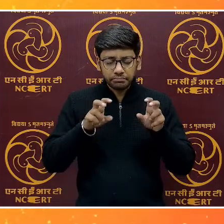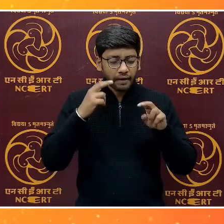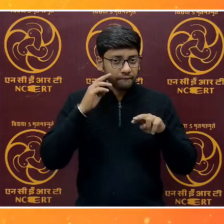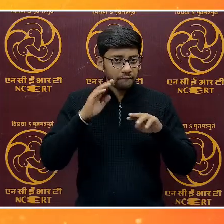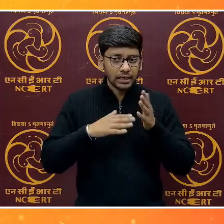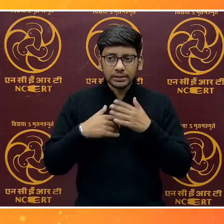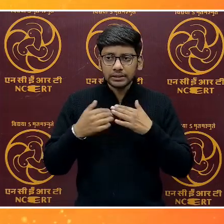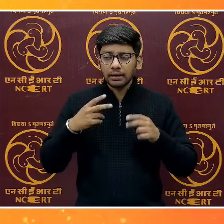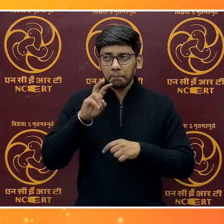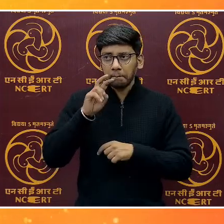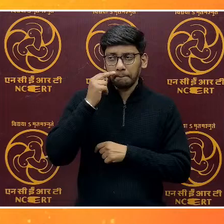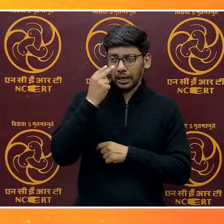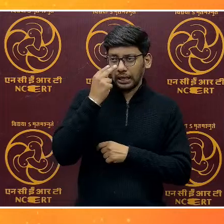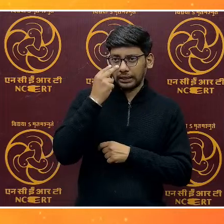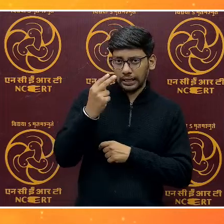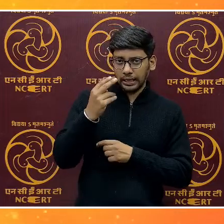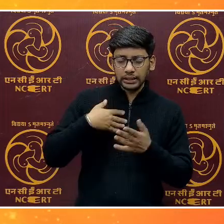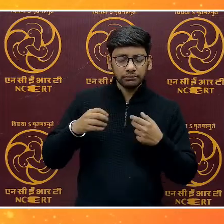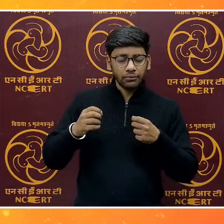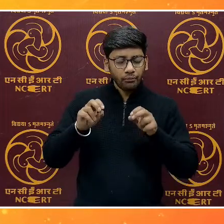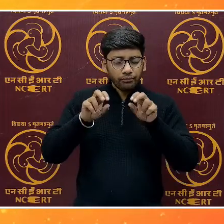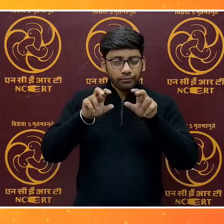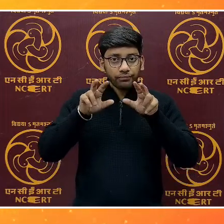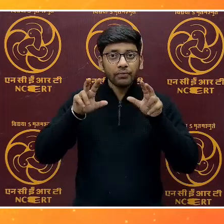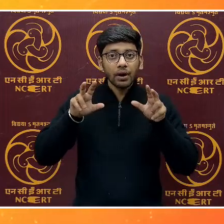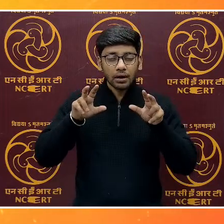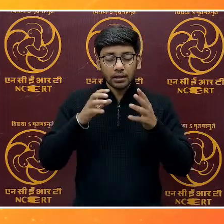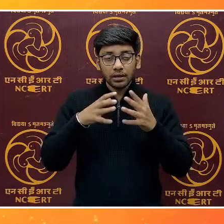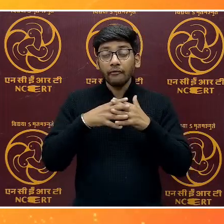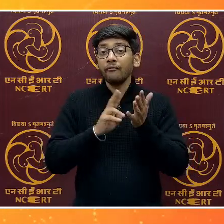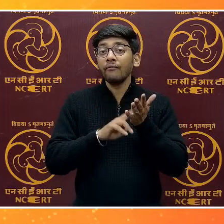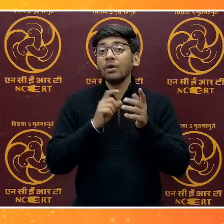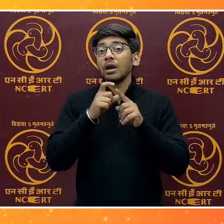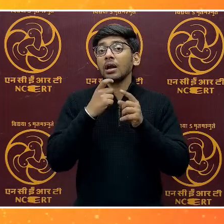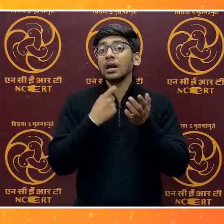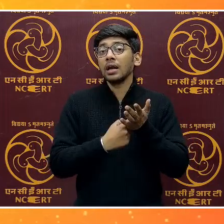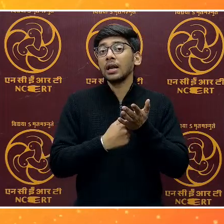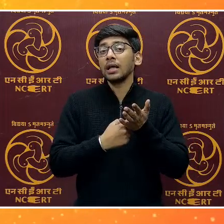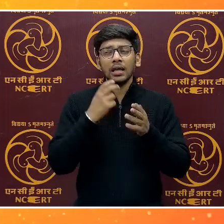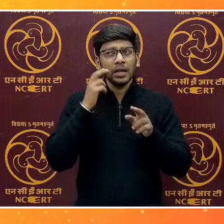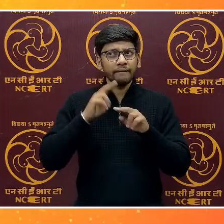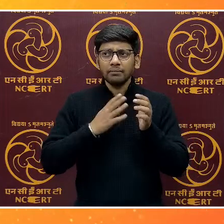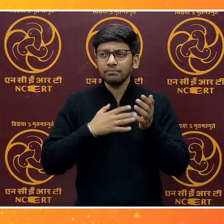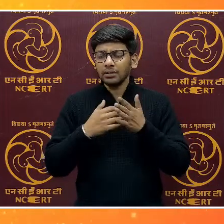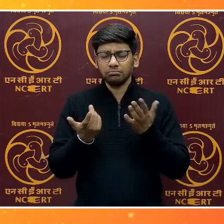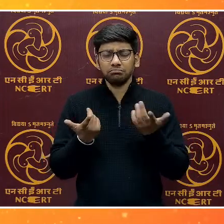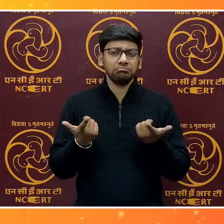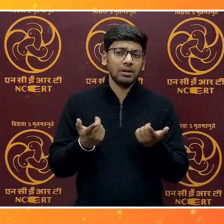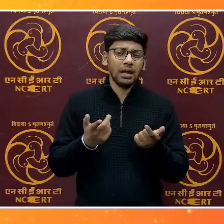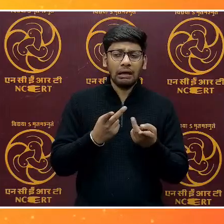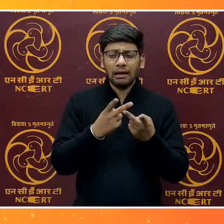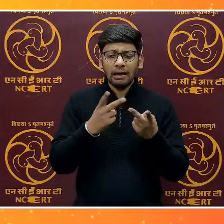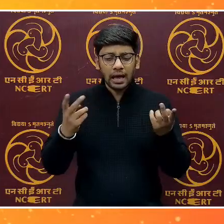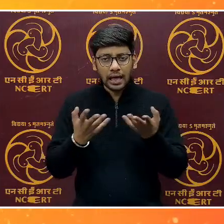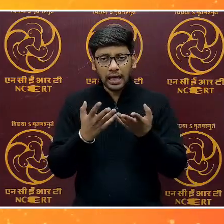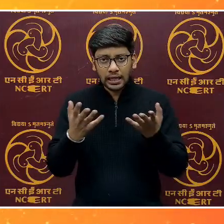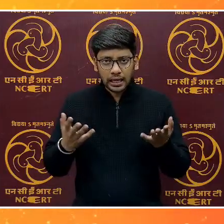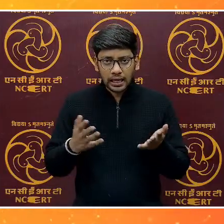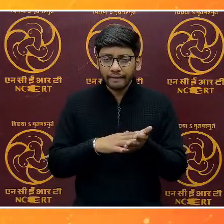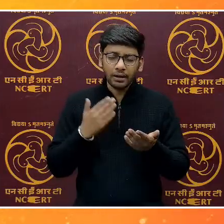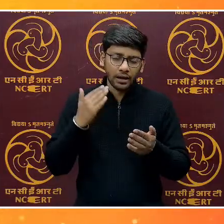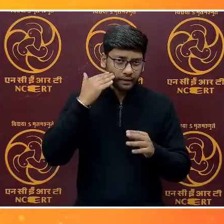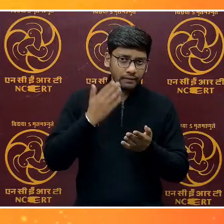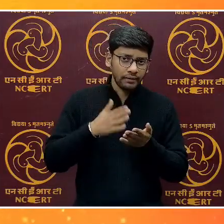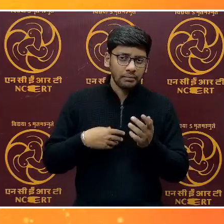looks. And when do, Harpreet, can you tell me what are the things that makes you wonder? What makes me wonder? Well, when